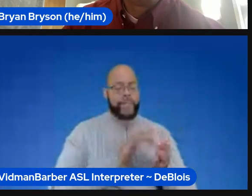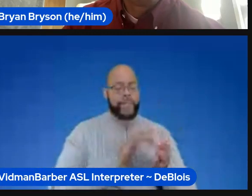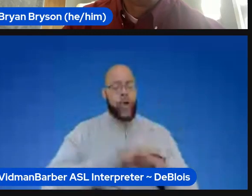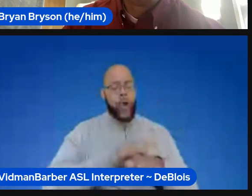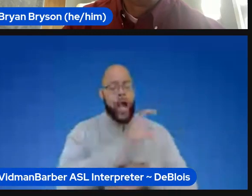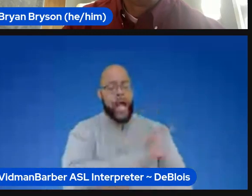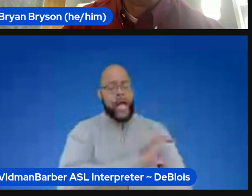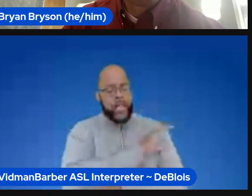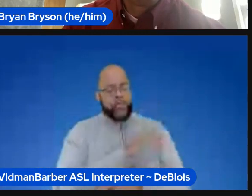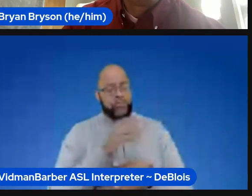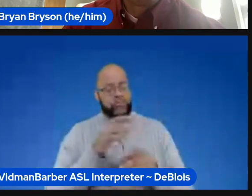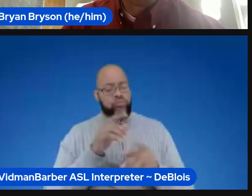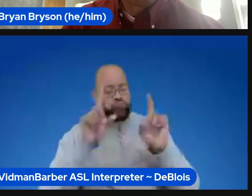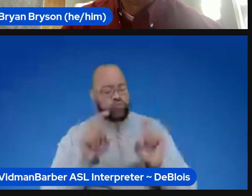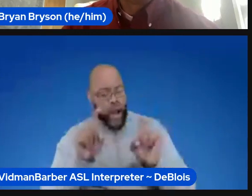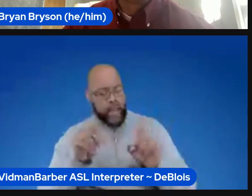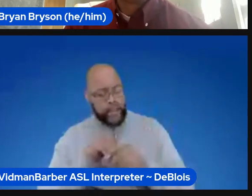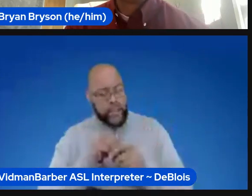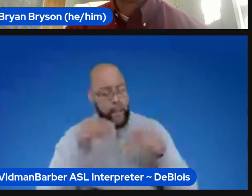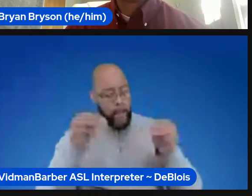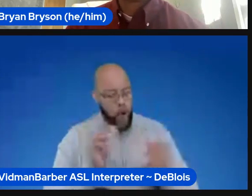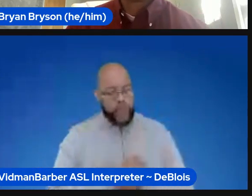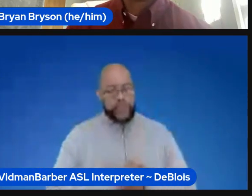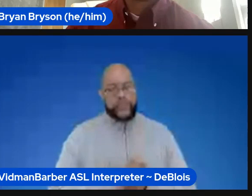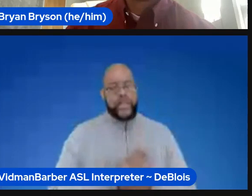and in the market as well, to get more